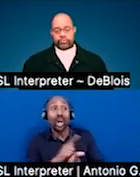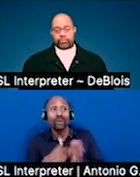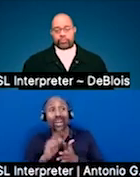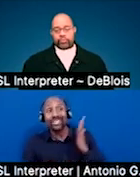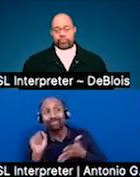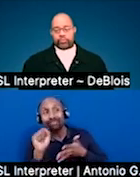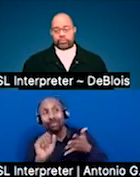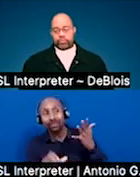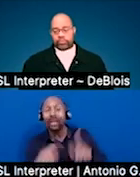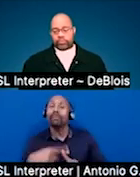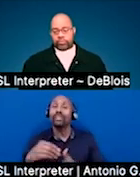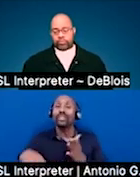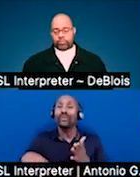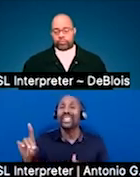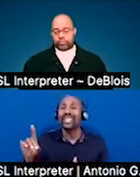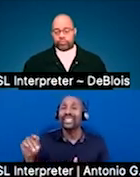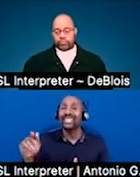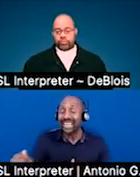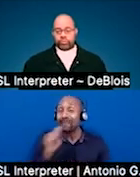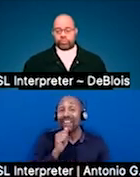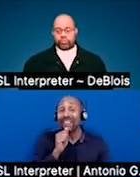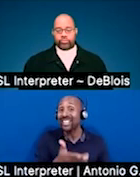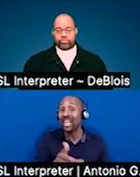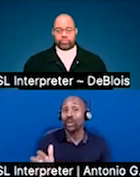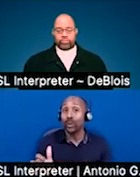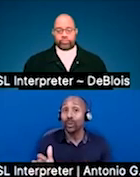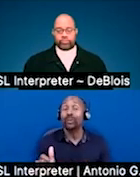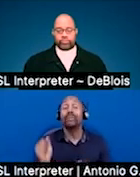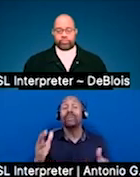other factors that really get a lot of attention from leaders.